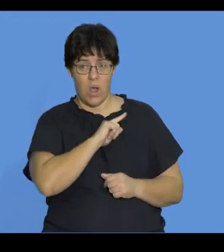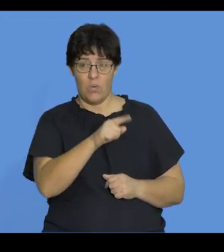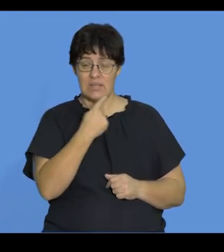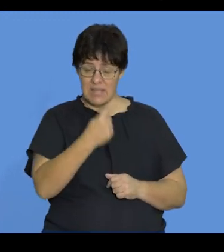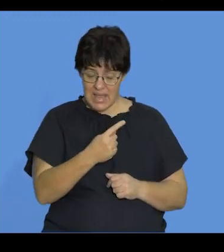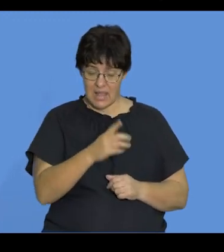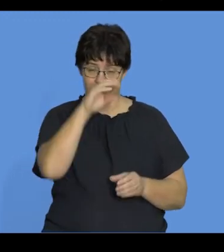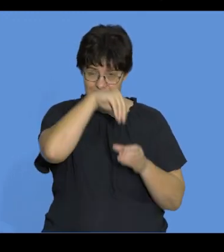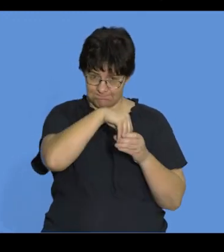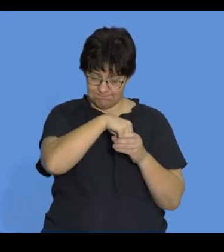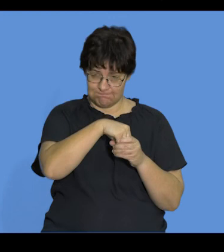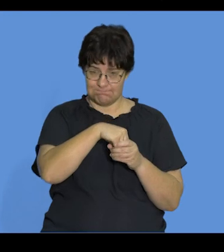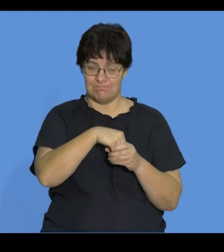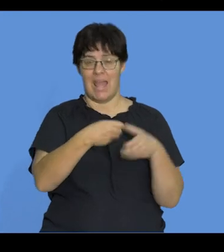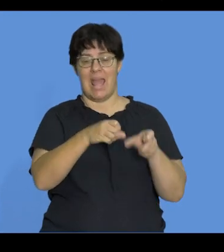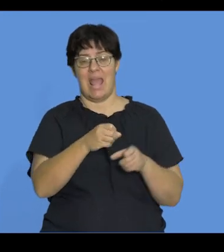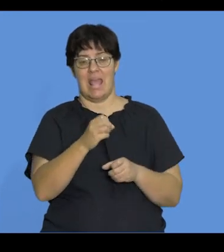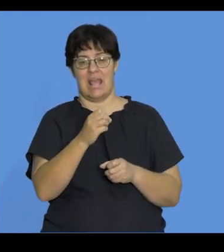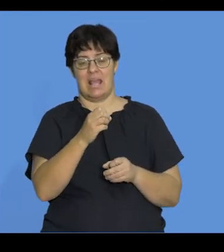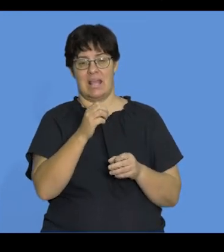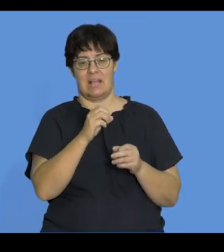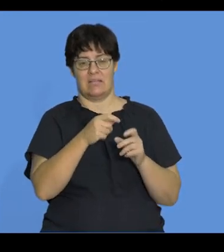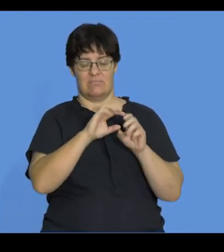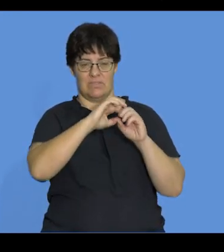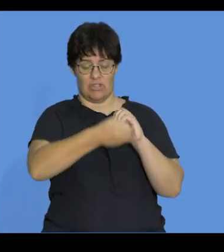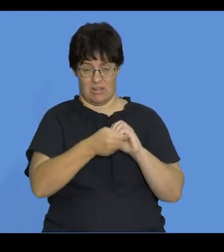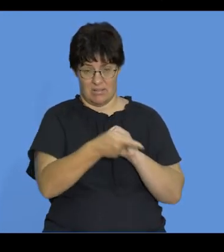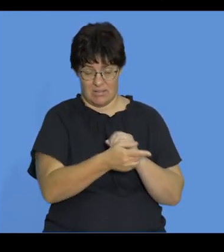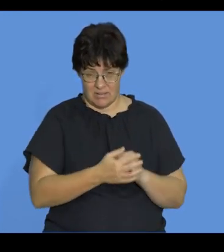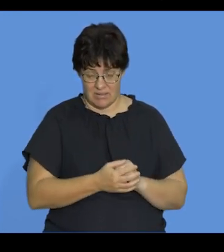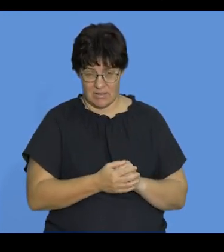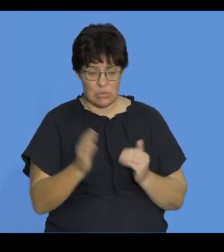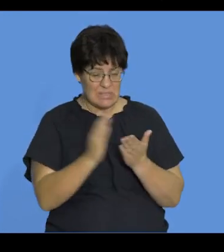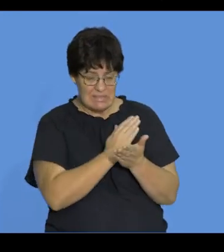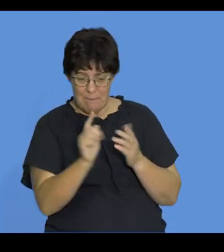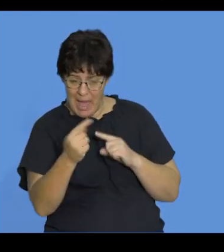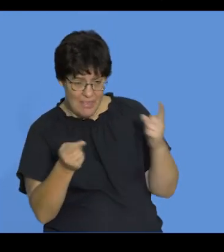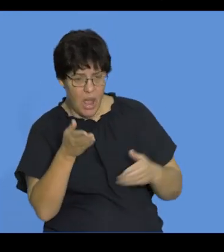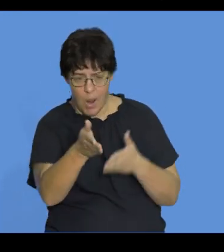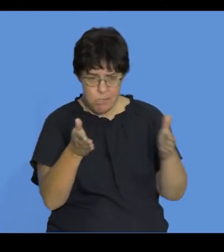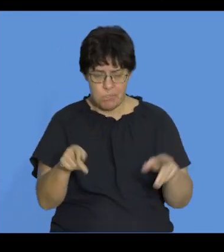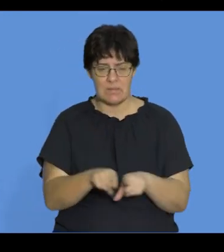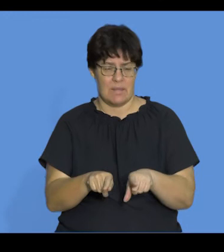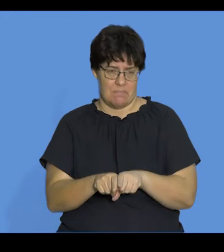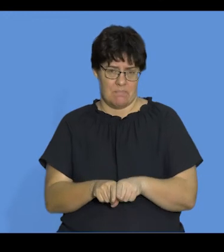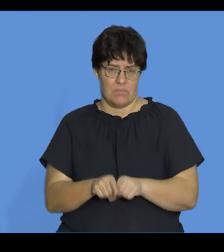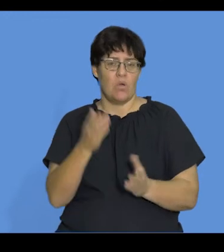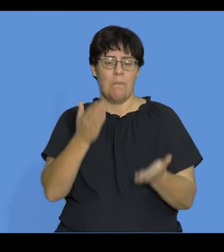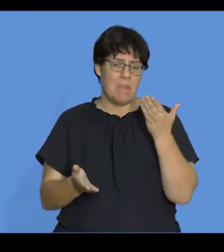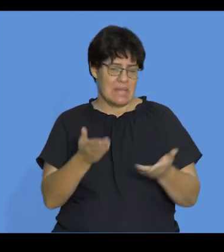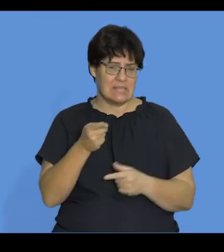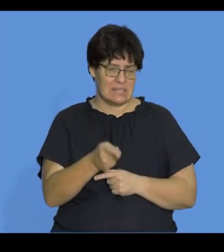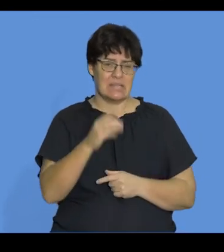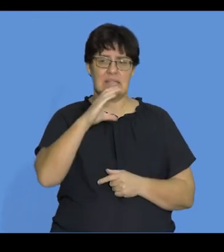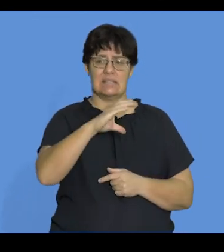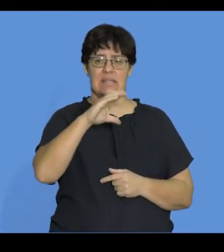carbonate is contained in eggshells. It means there is calcium carbonate and some other substances. Then what's the mass of